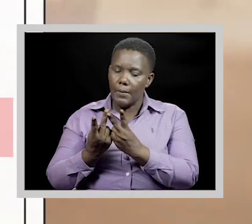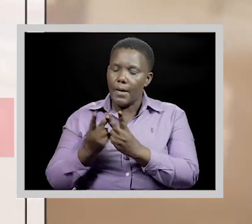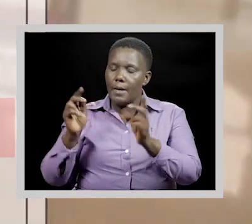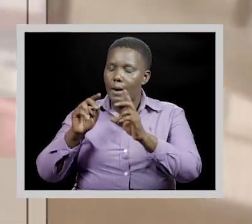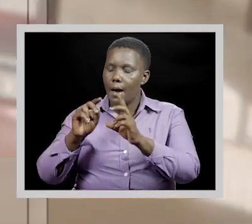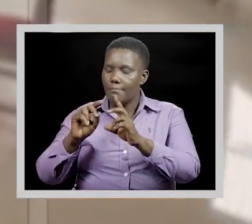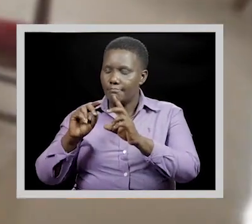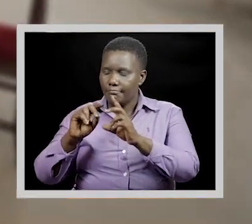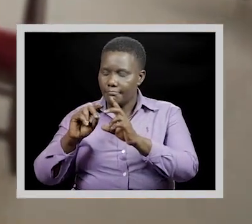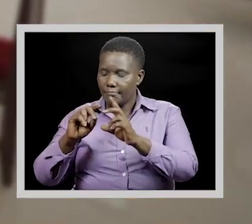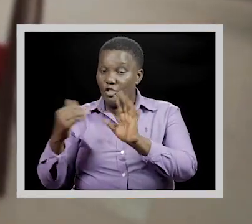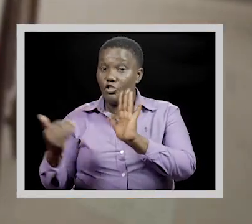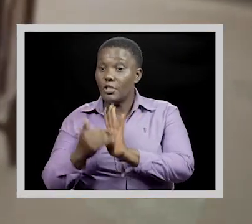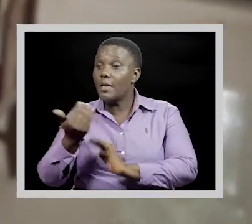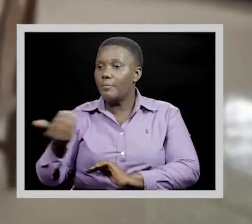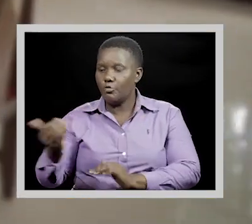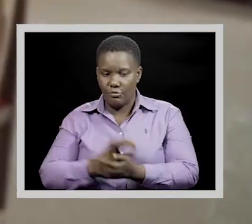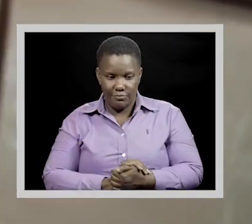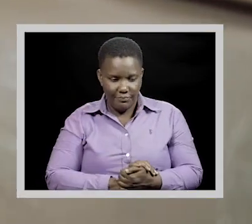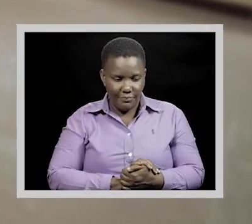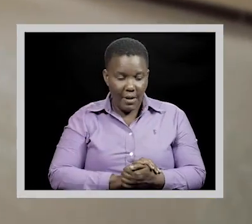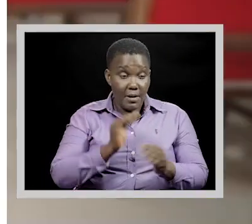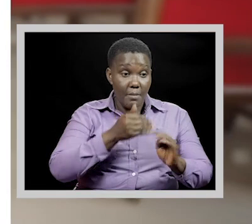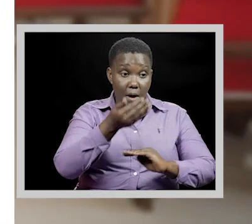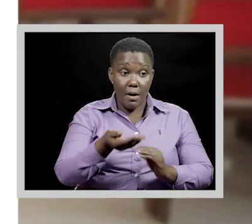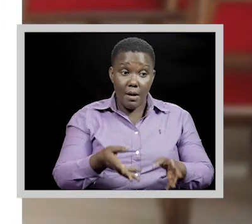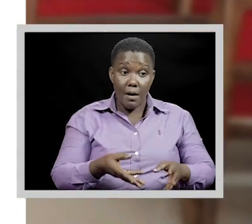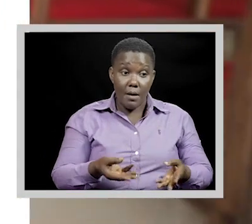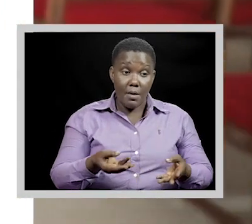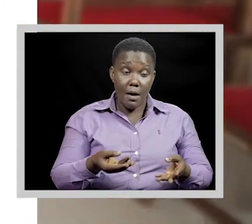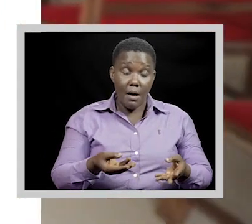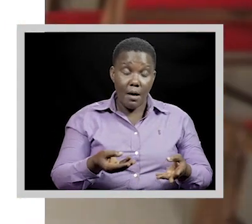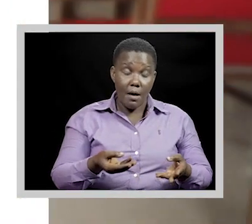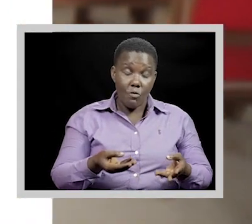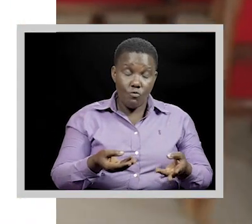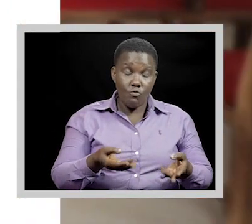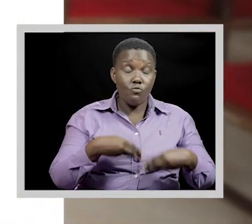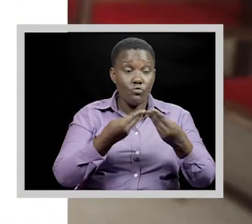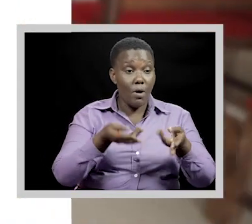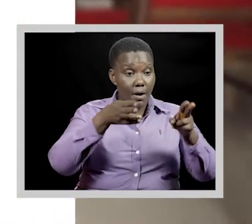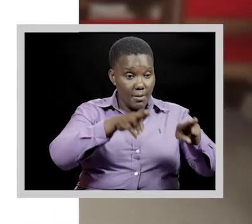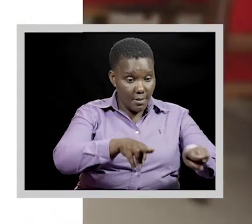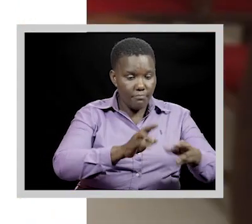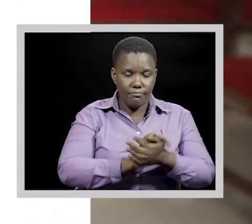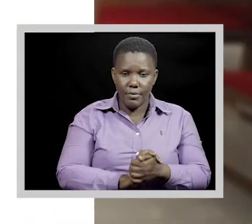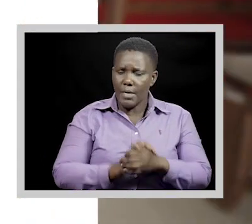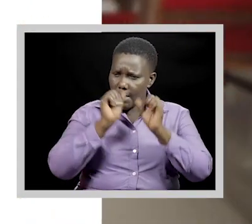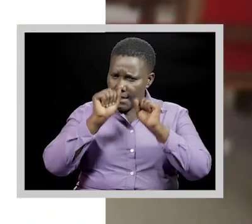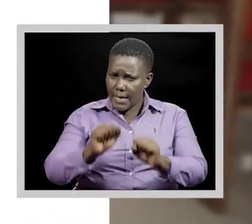Juvenile Court Rules. And finally, after convicting a child and before passing